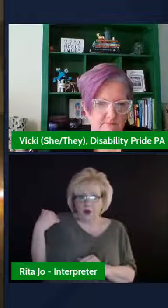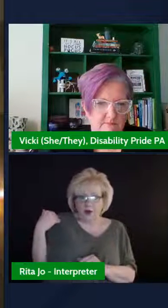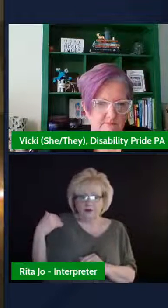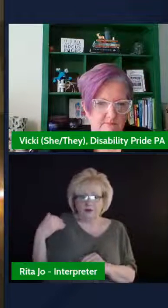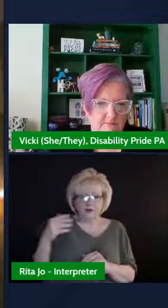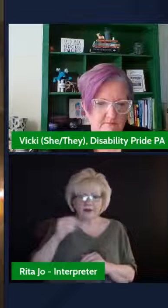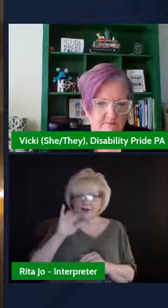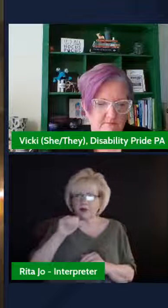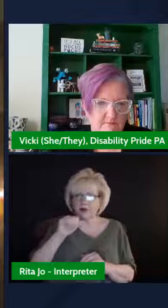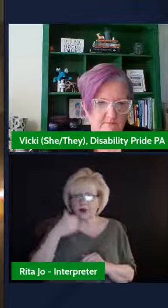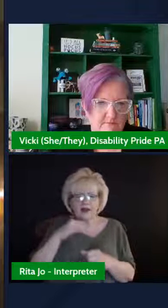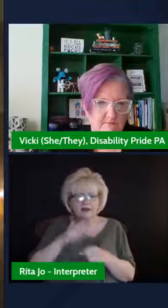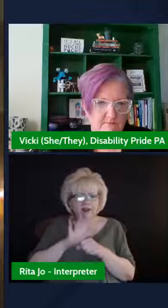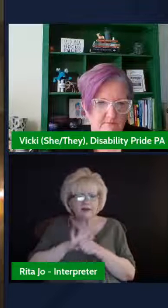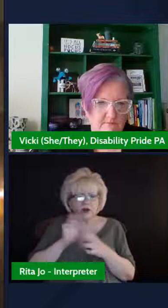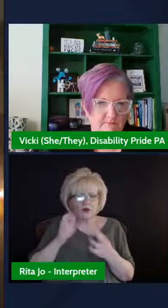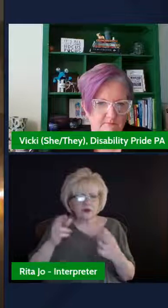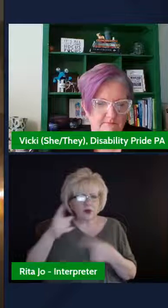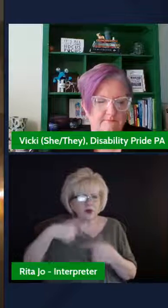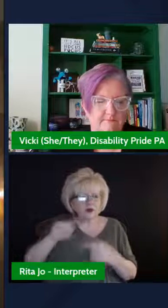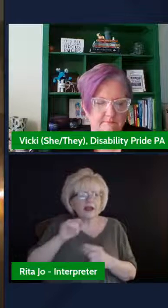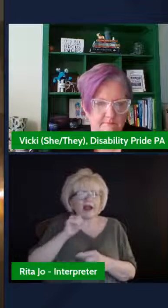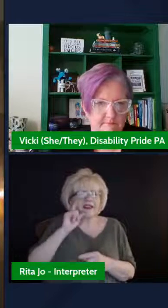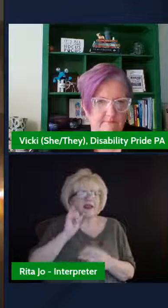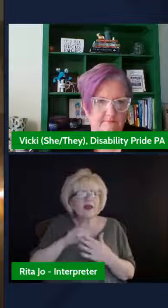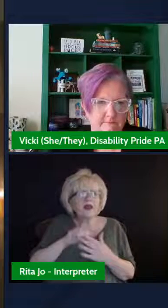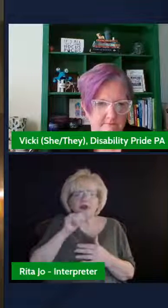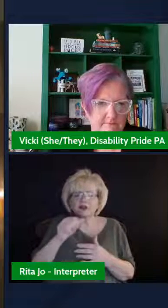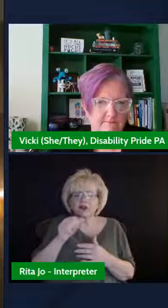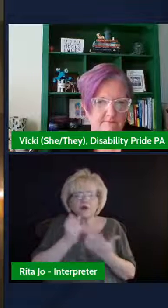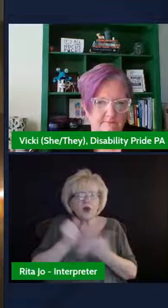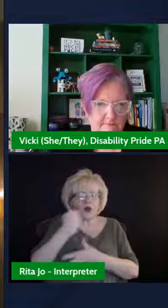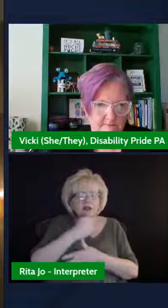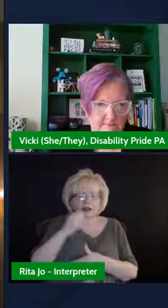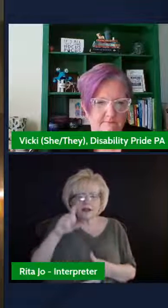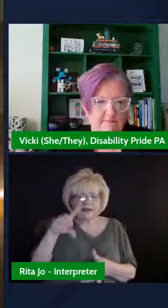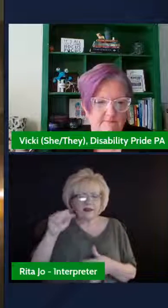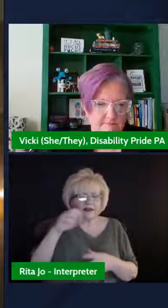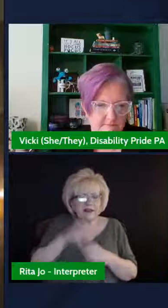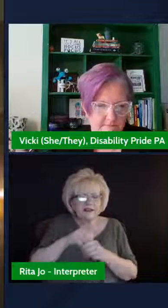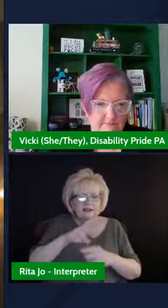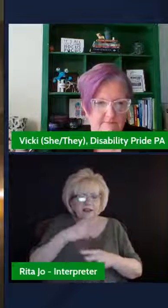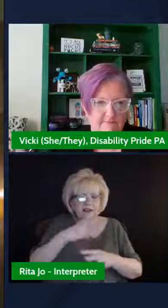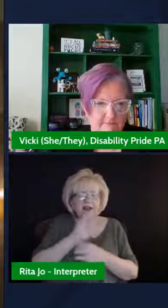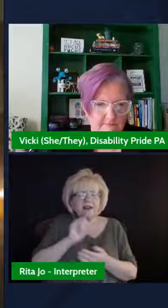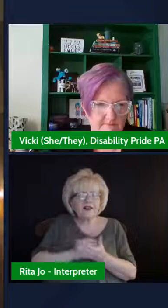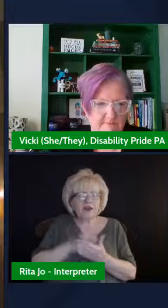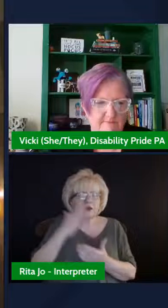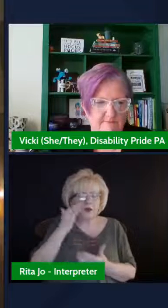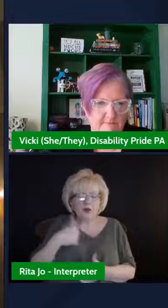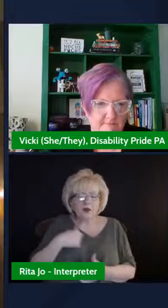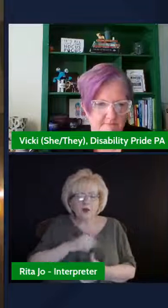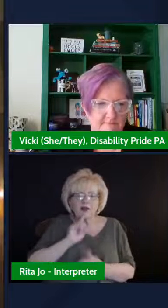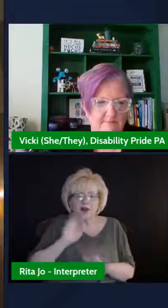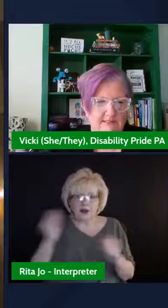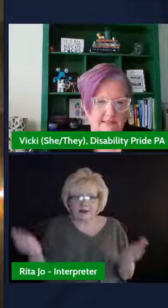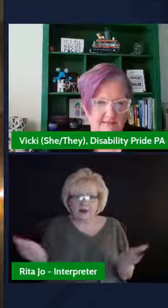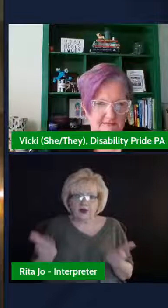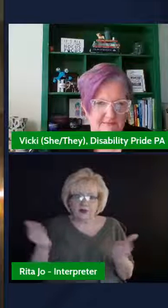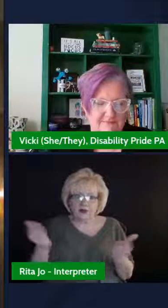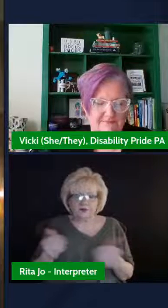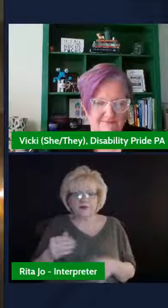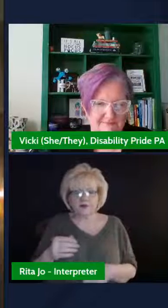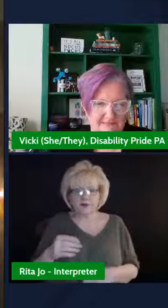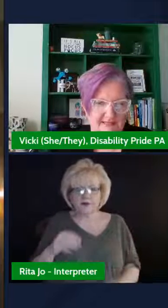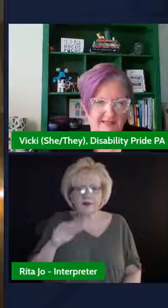I just think we don't prioritize disability in society, and that's why we're here, essentially.